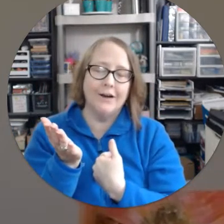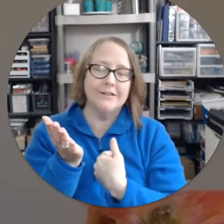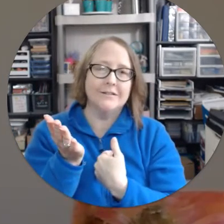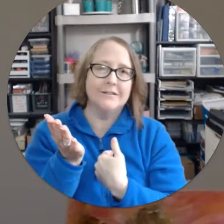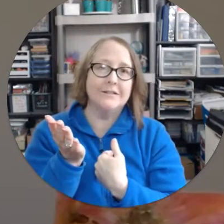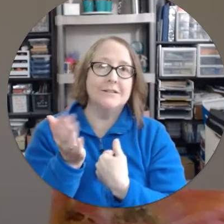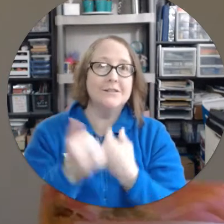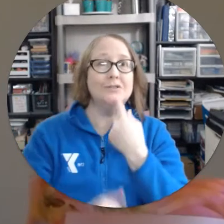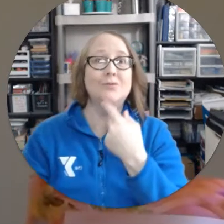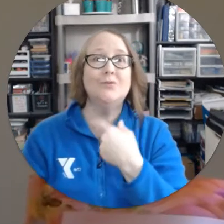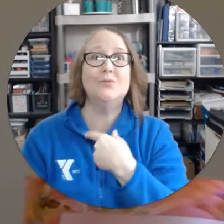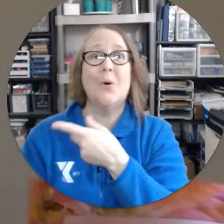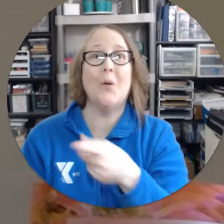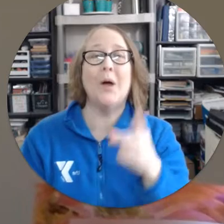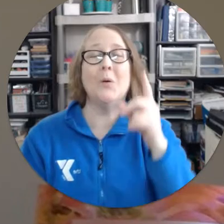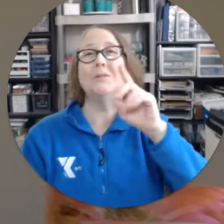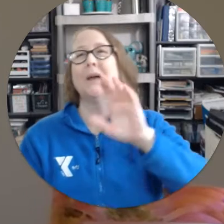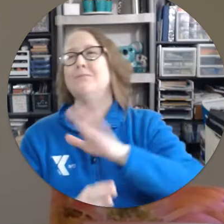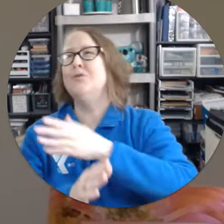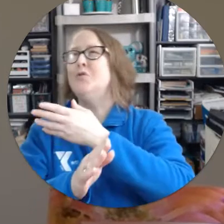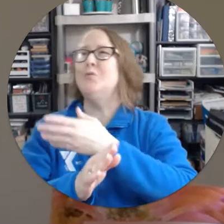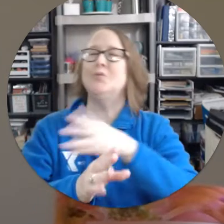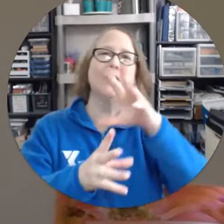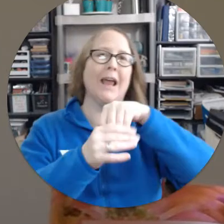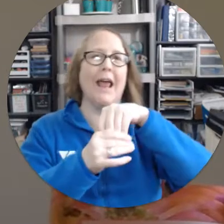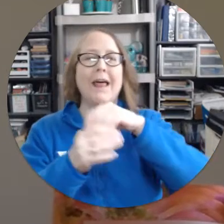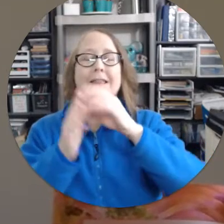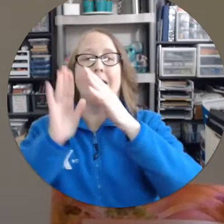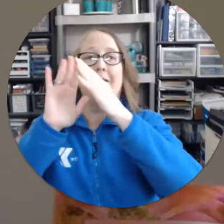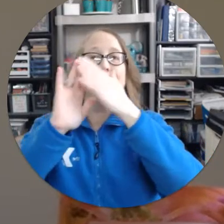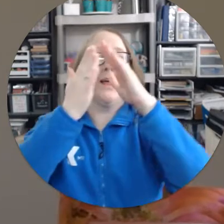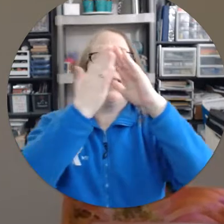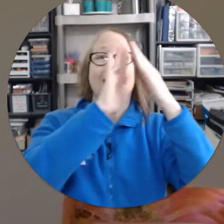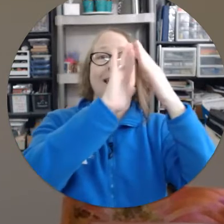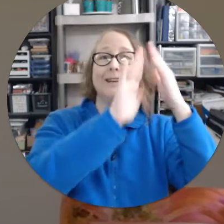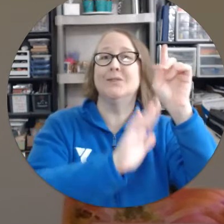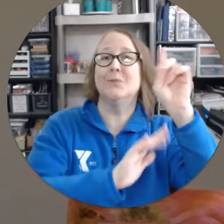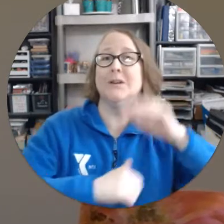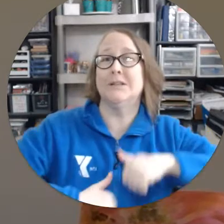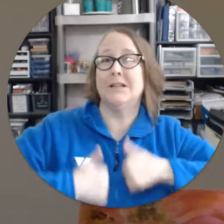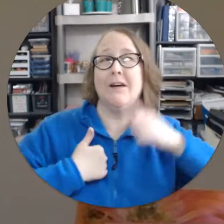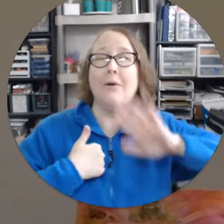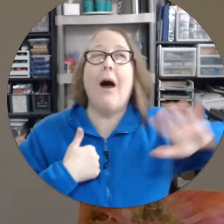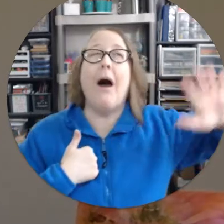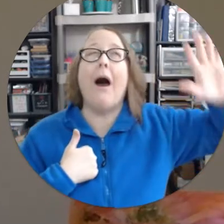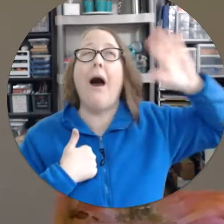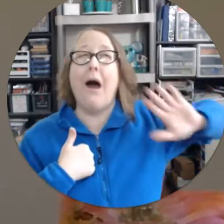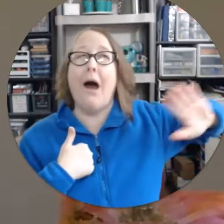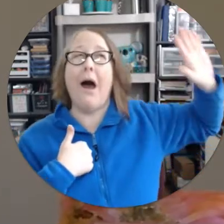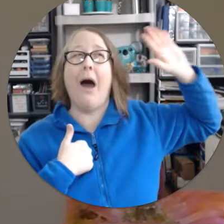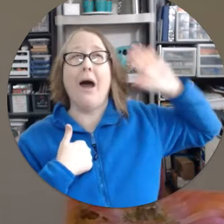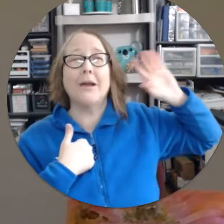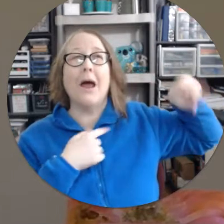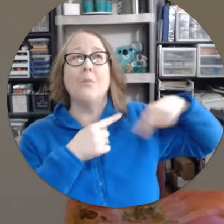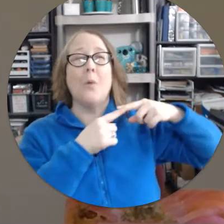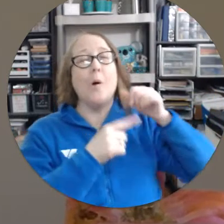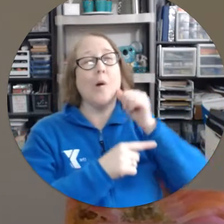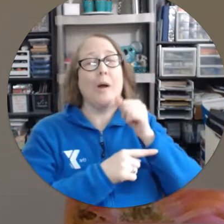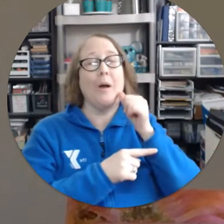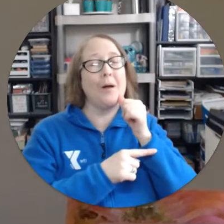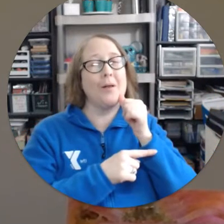us it was like music in the village where she lived when she was a girl. It made her want to